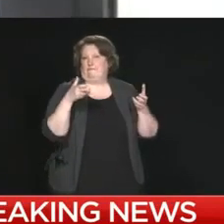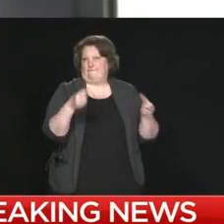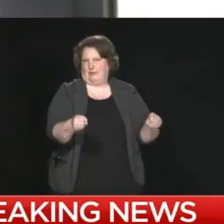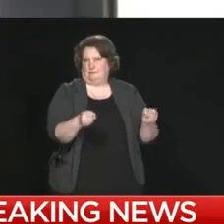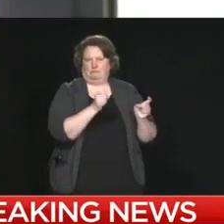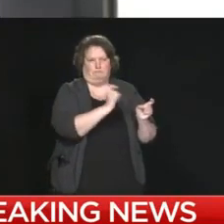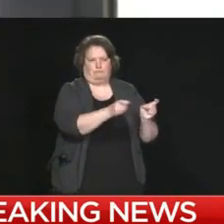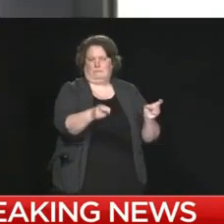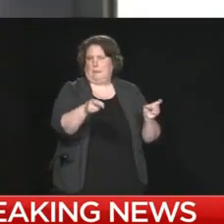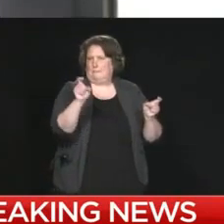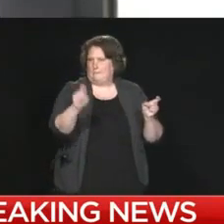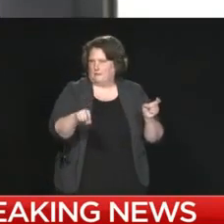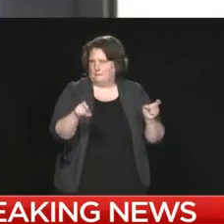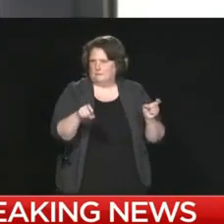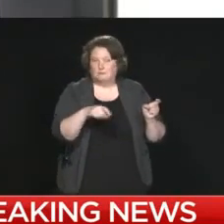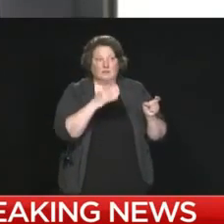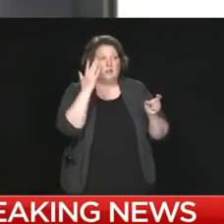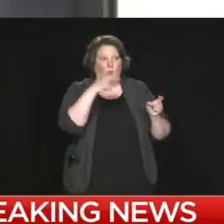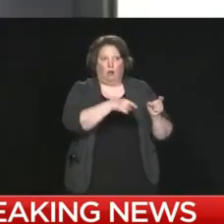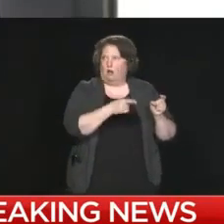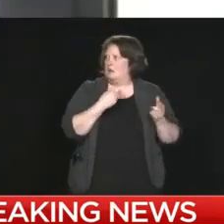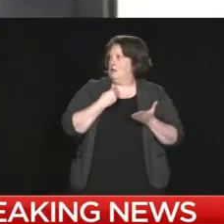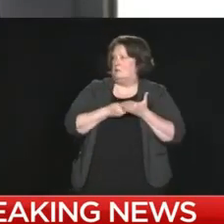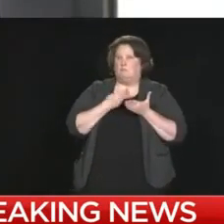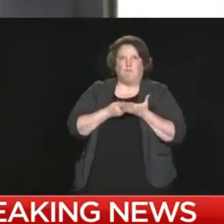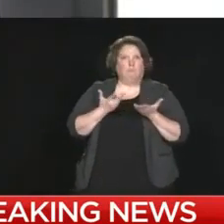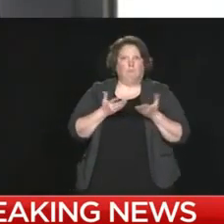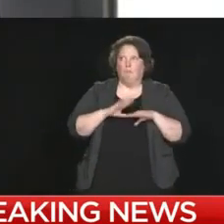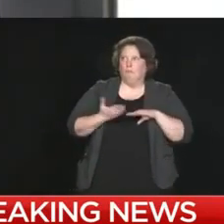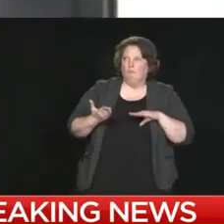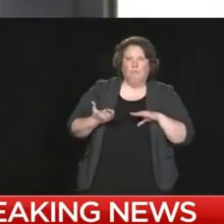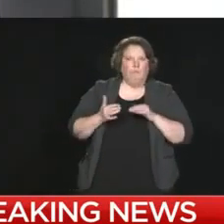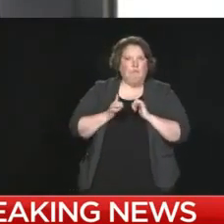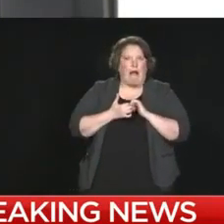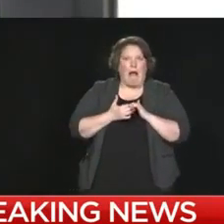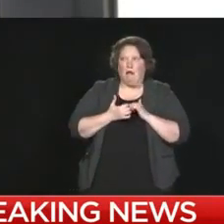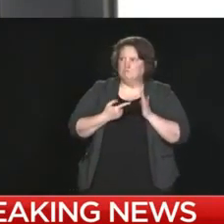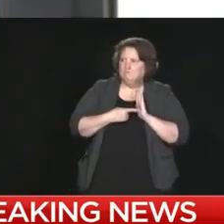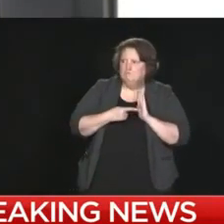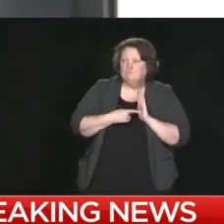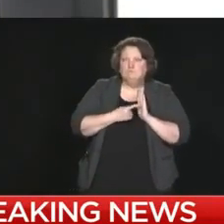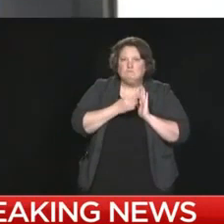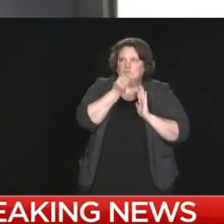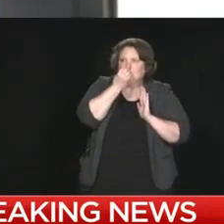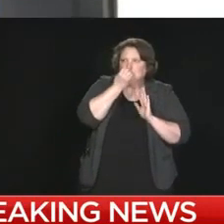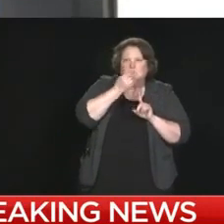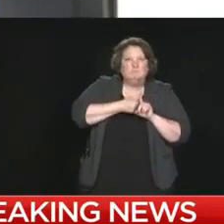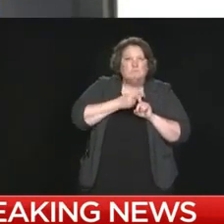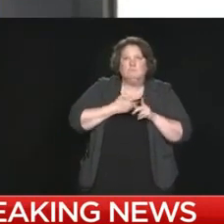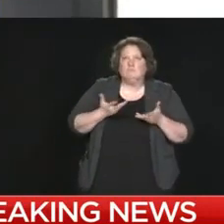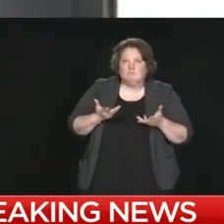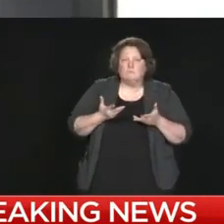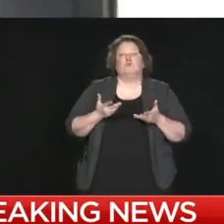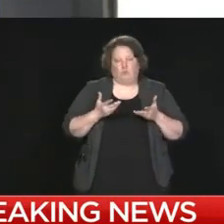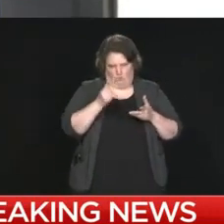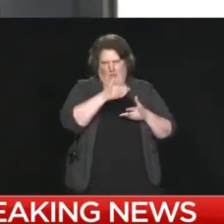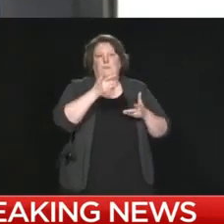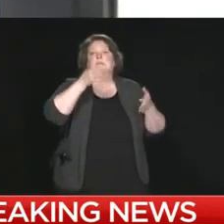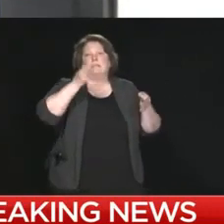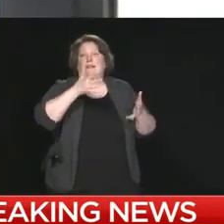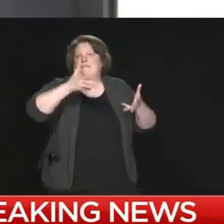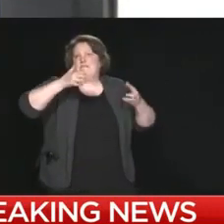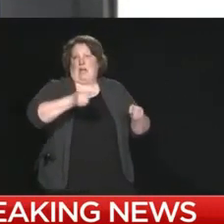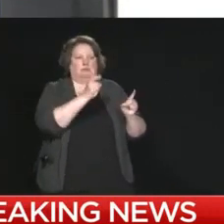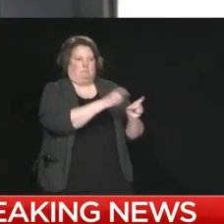who had no more paychecks and didn't know how they were going to pay for their groceries or their rent. And that's what we did. But